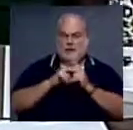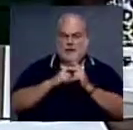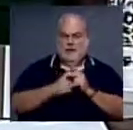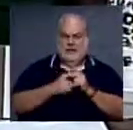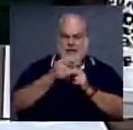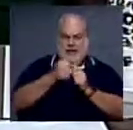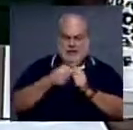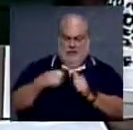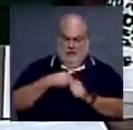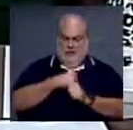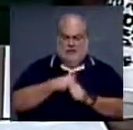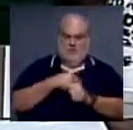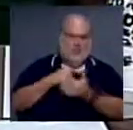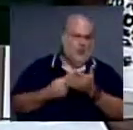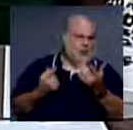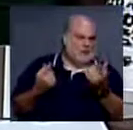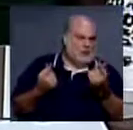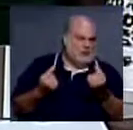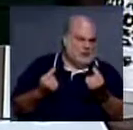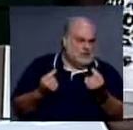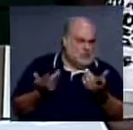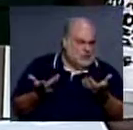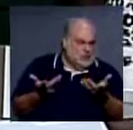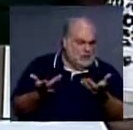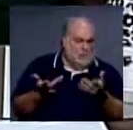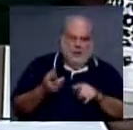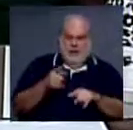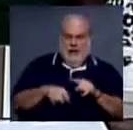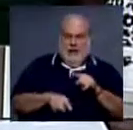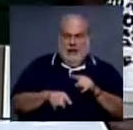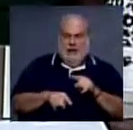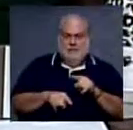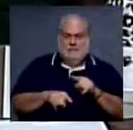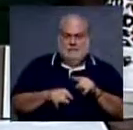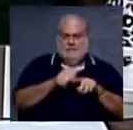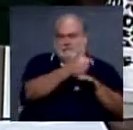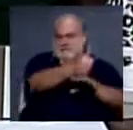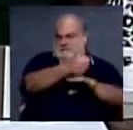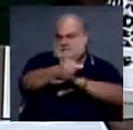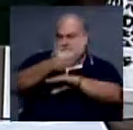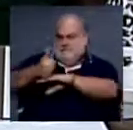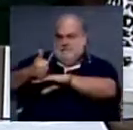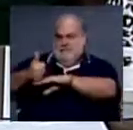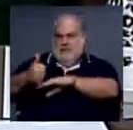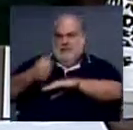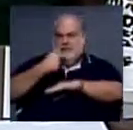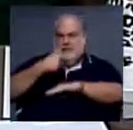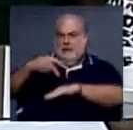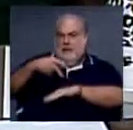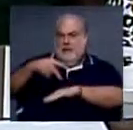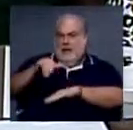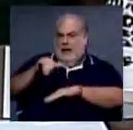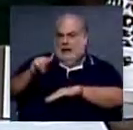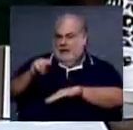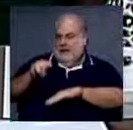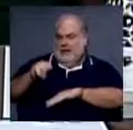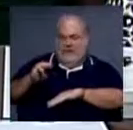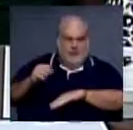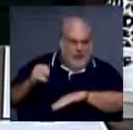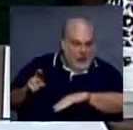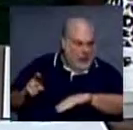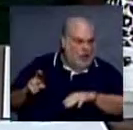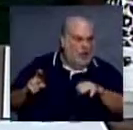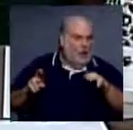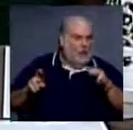of us do? Because it has to start with us. We can't say it's time that PIT did it, or that Mr. Moore did it, or the mayor did